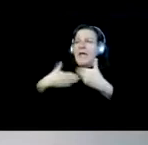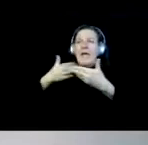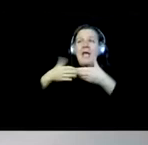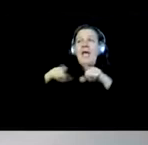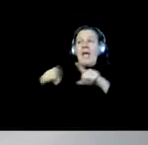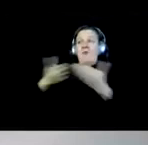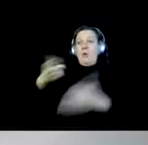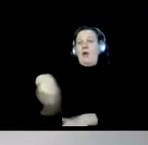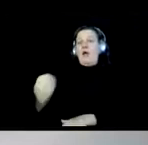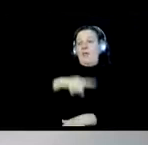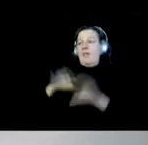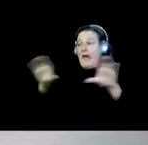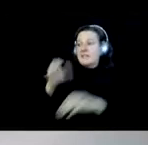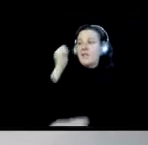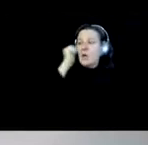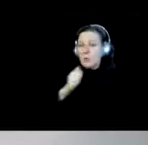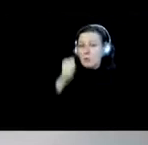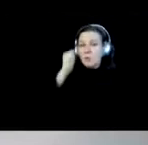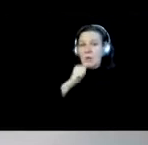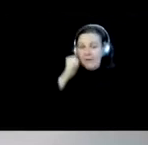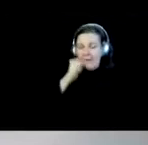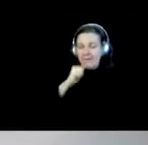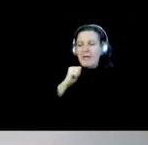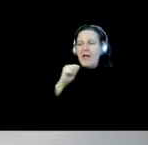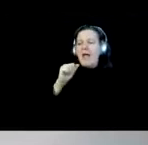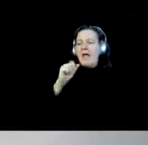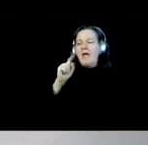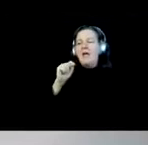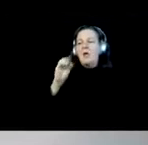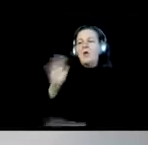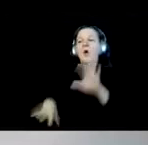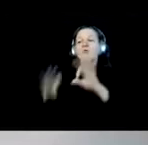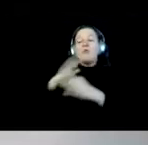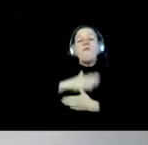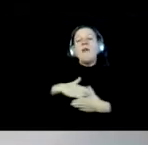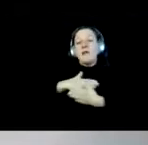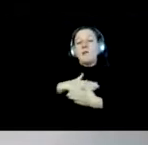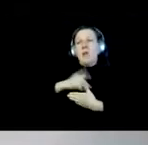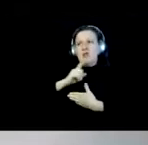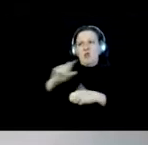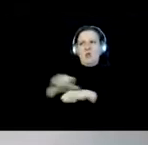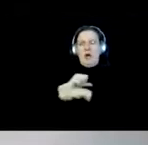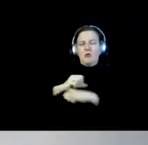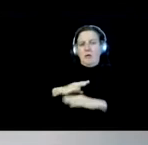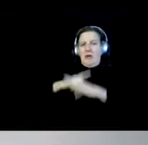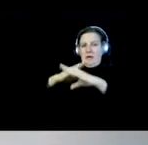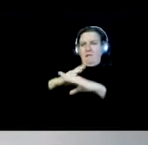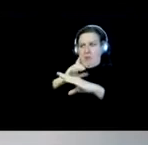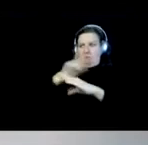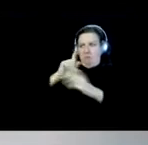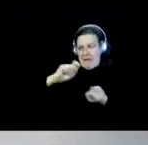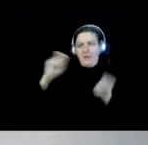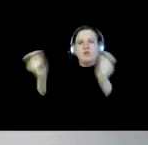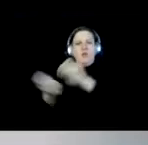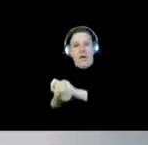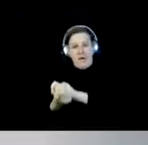kind of doing on a day-to-day basis to find pleasure might be holding you back from making any real changes or from kind